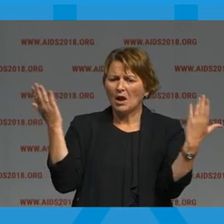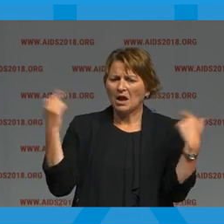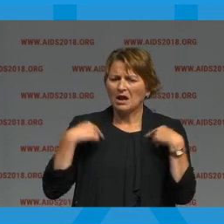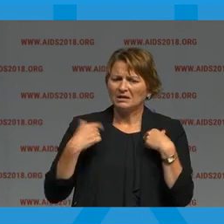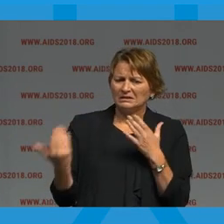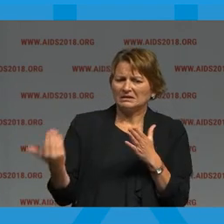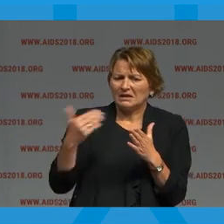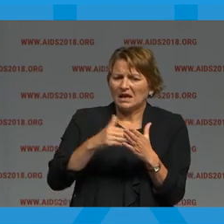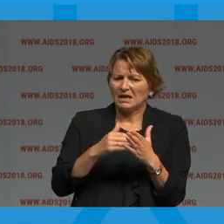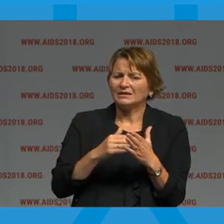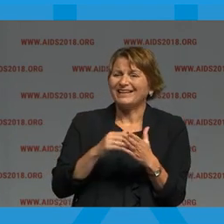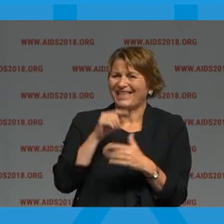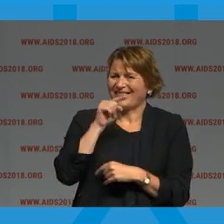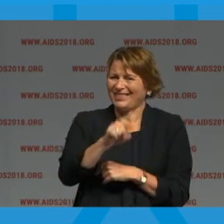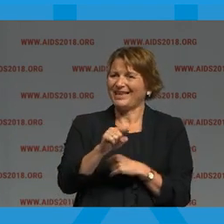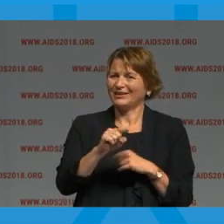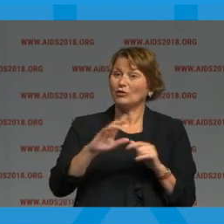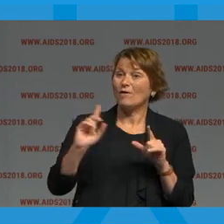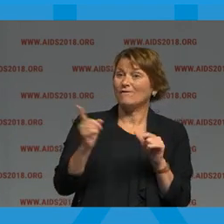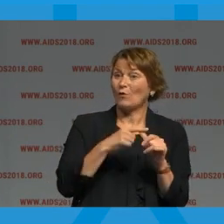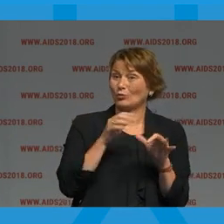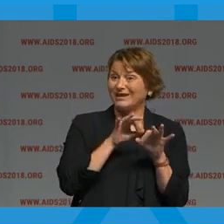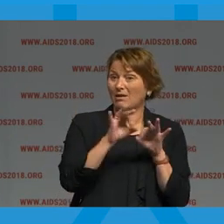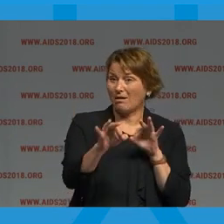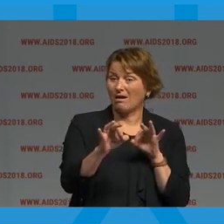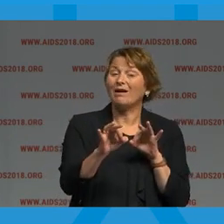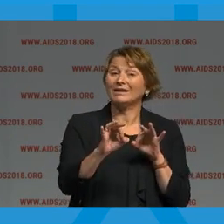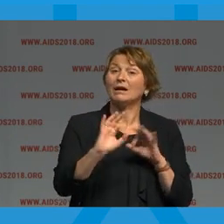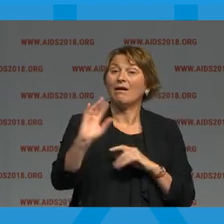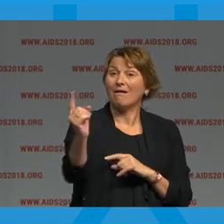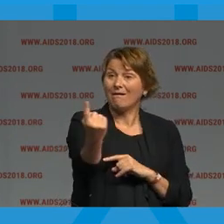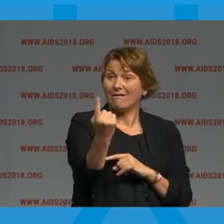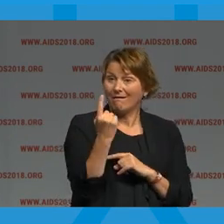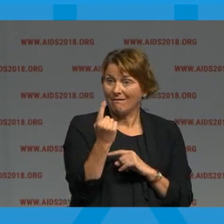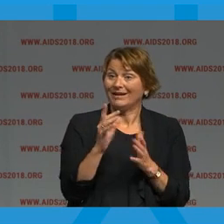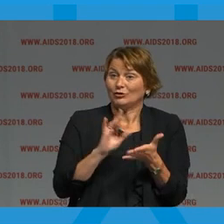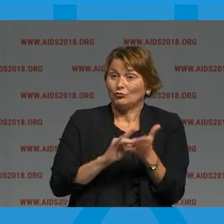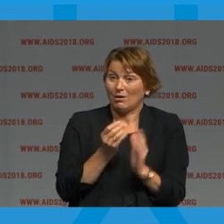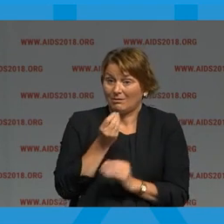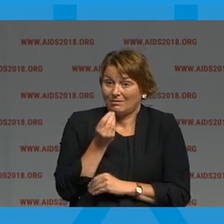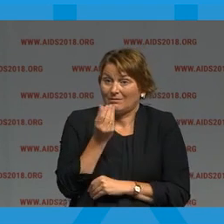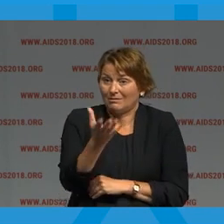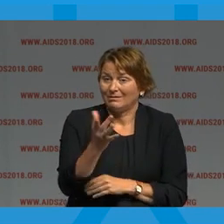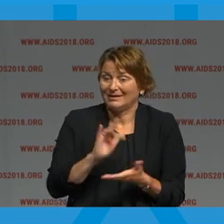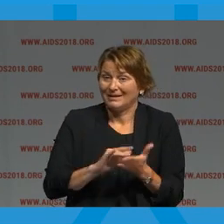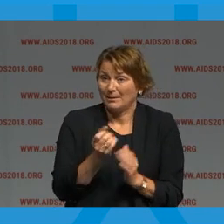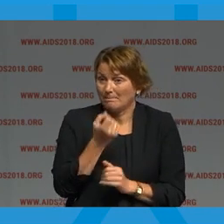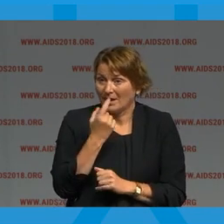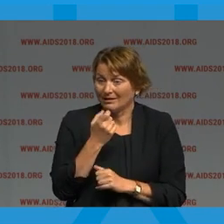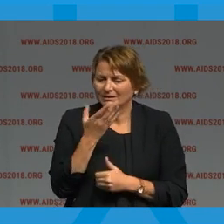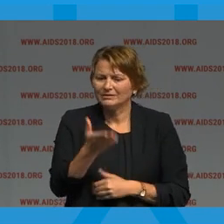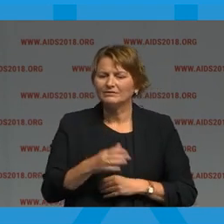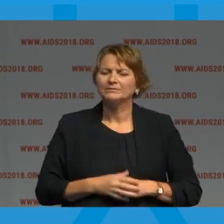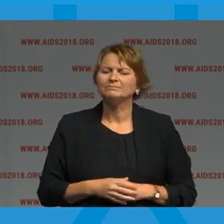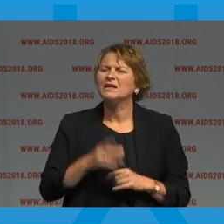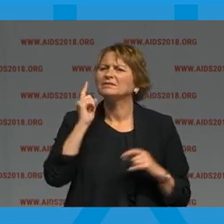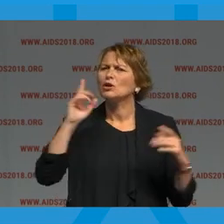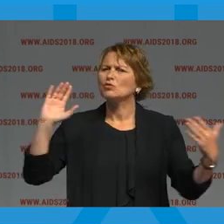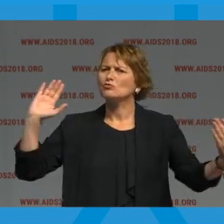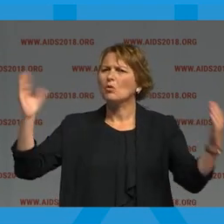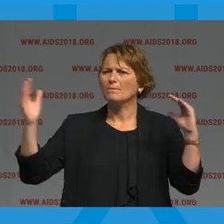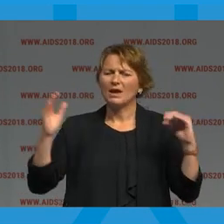we using this drug in first line? Talking about potency, you can see in this graph a comparison of the activities of the